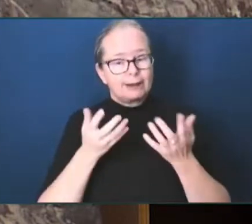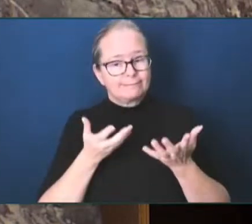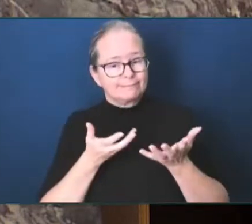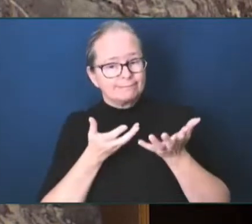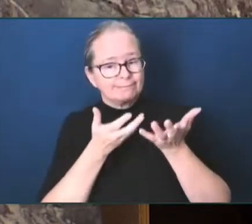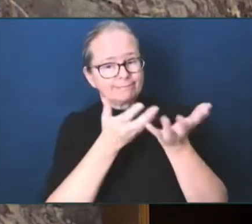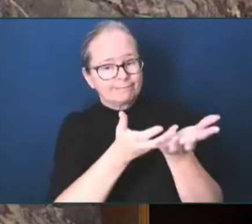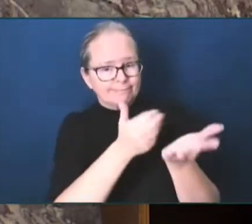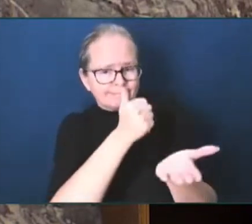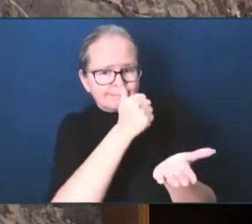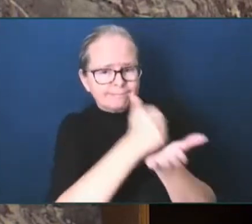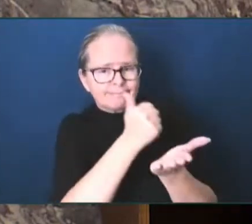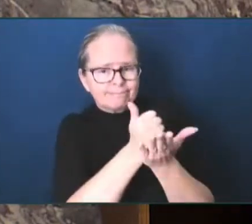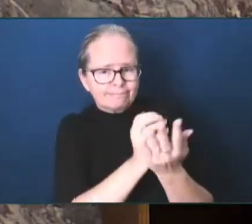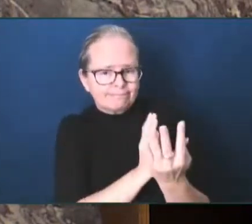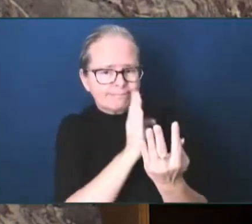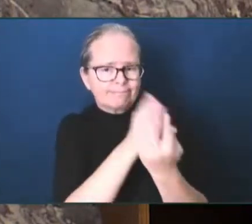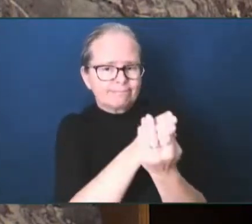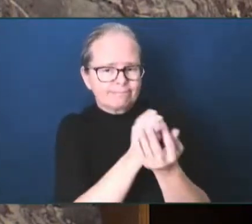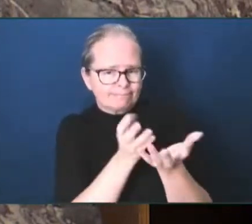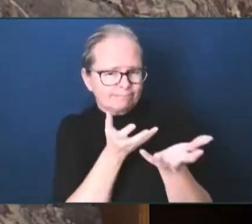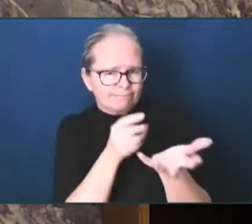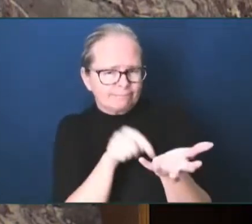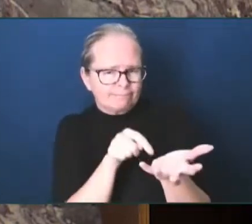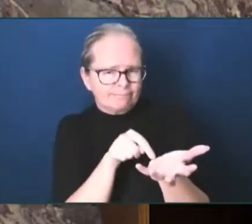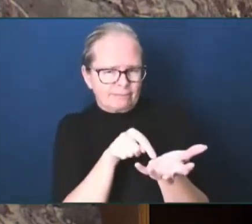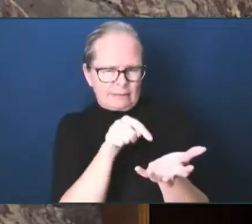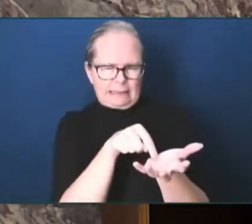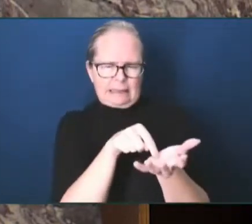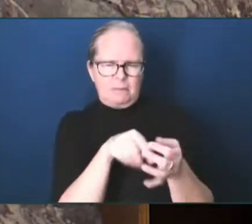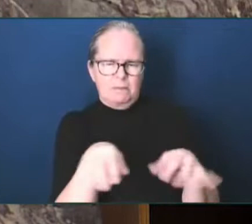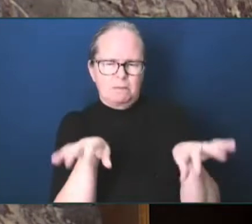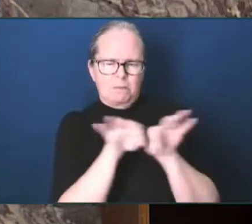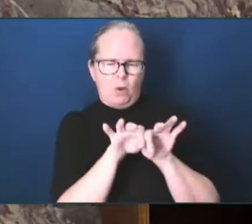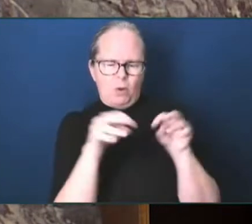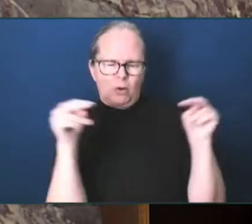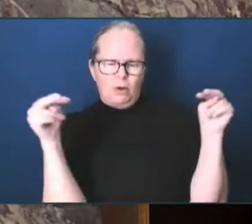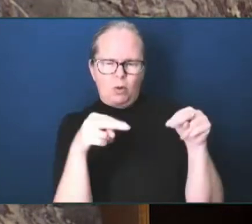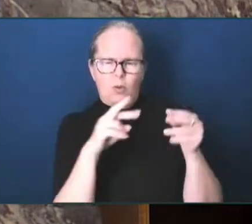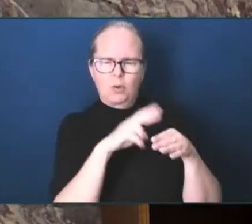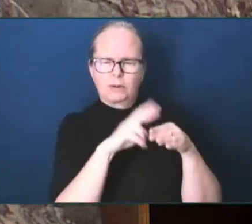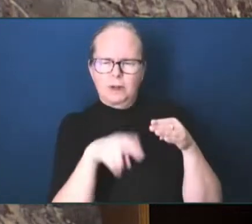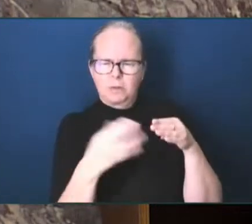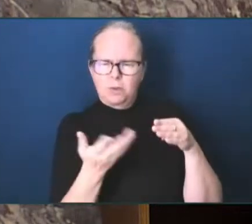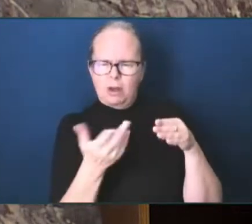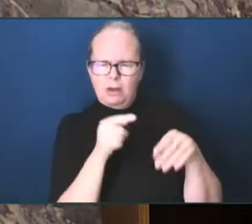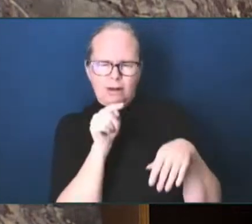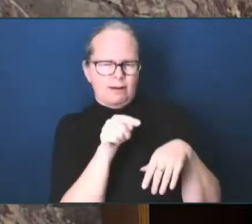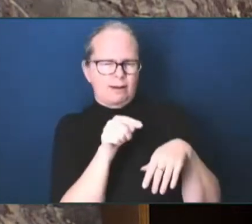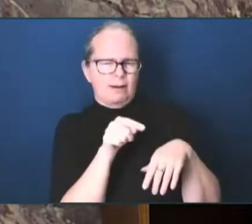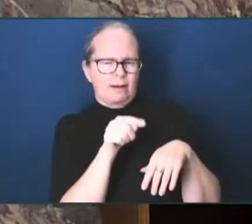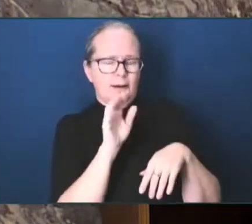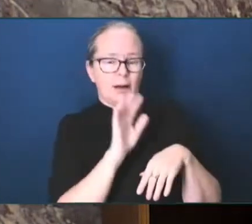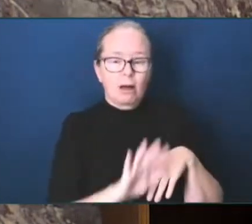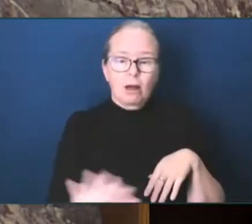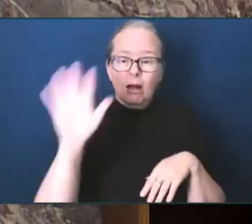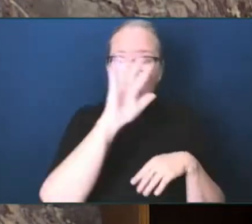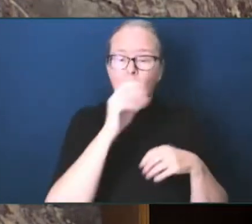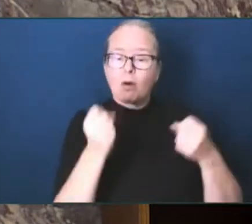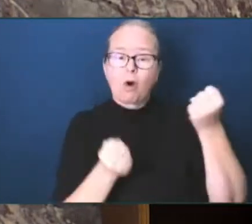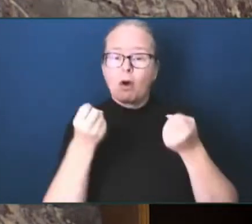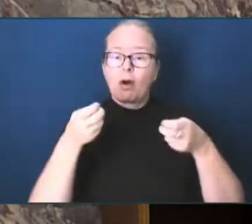And where CAR programs are in place, the results are very, very good. And we hear in